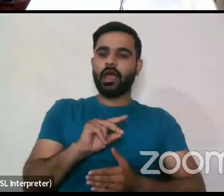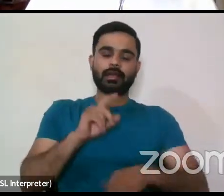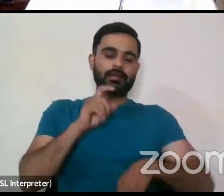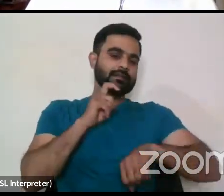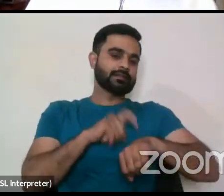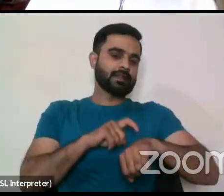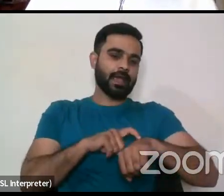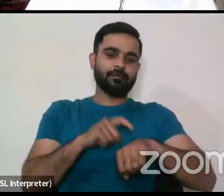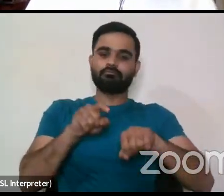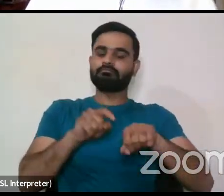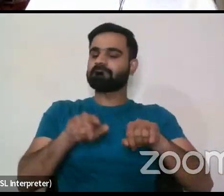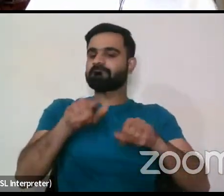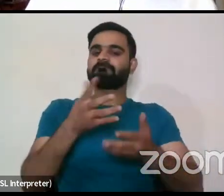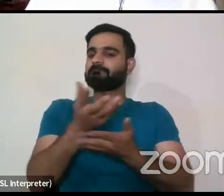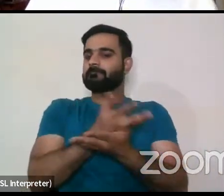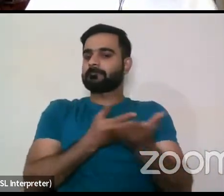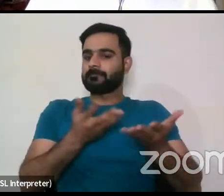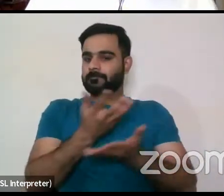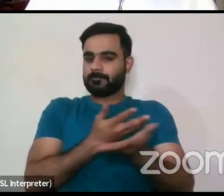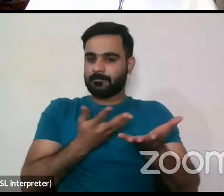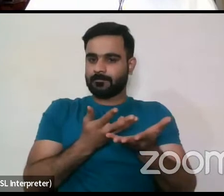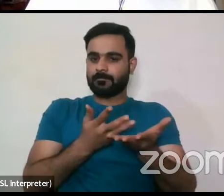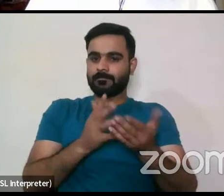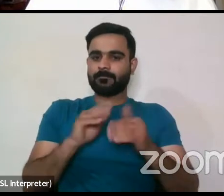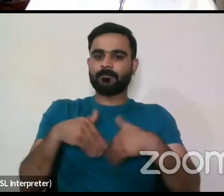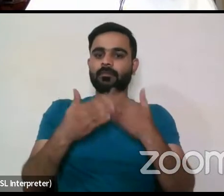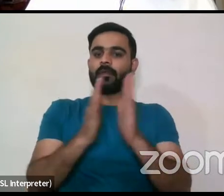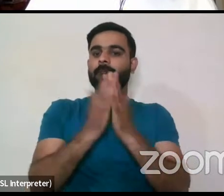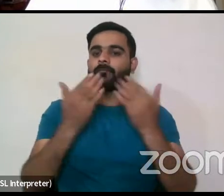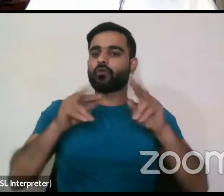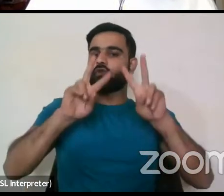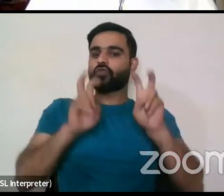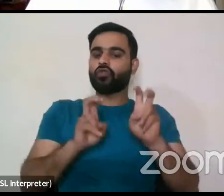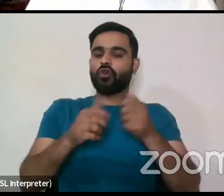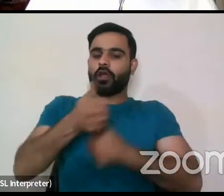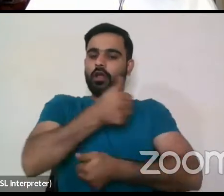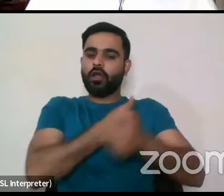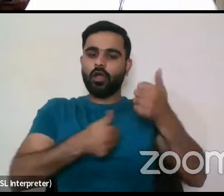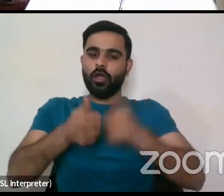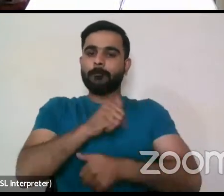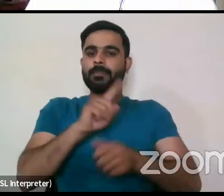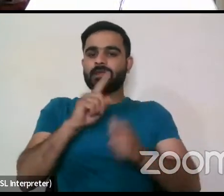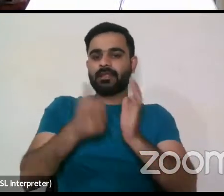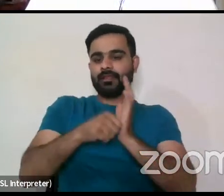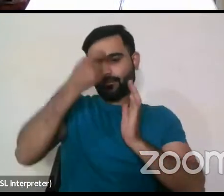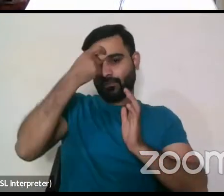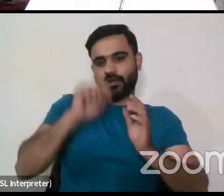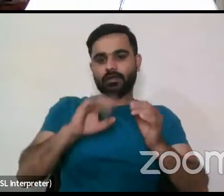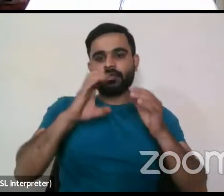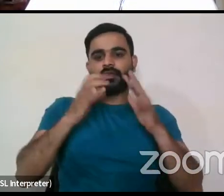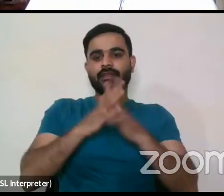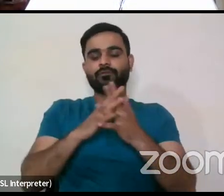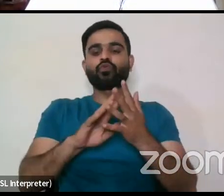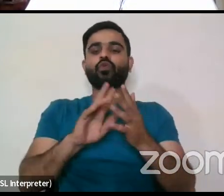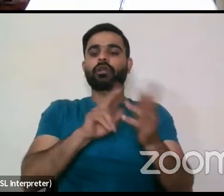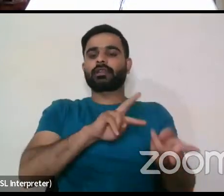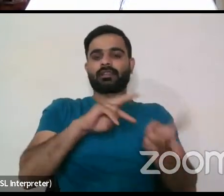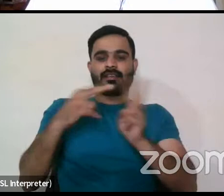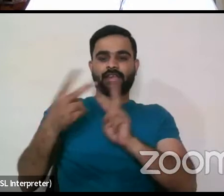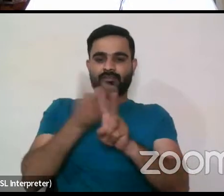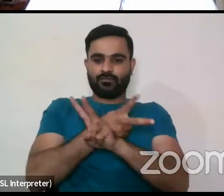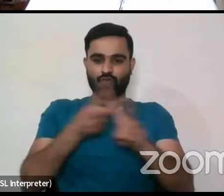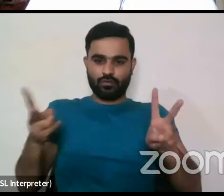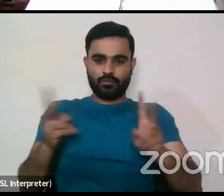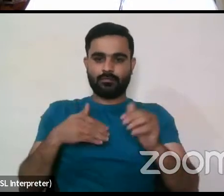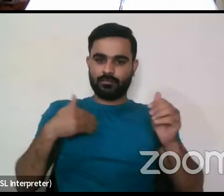to come for this book discussion. We're discussing the book titled Competition Law in South Asia, Policy Diffusion and Transfer. I